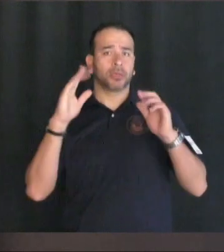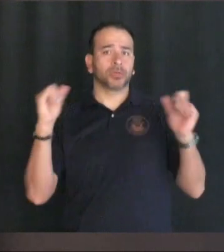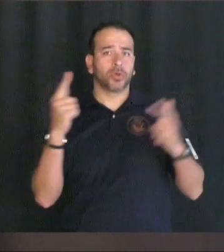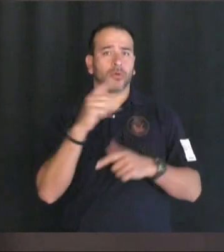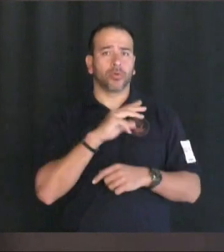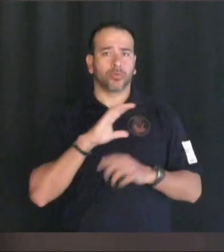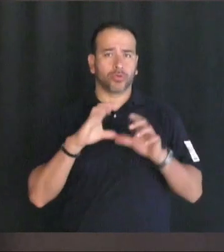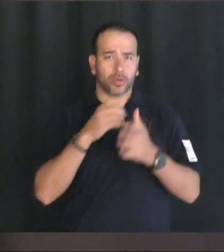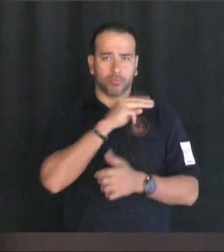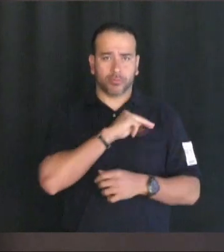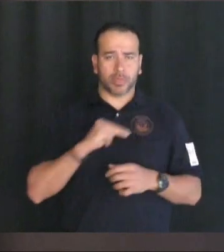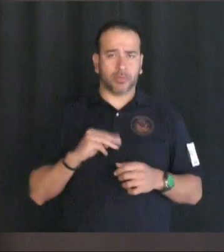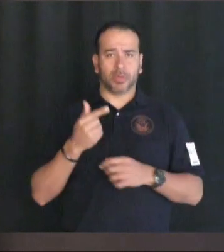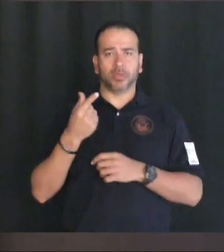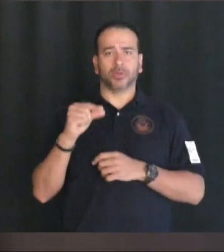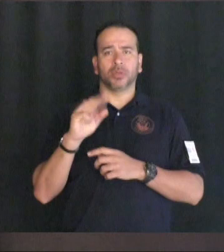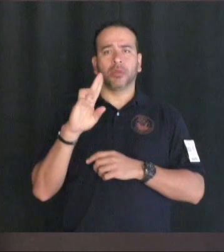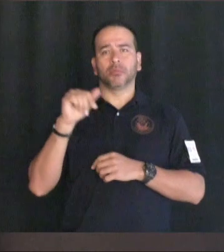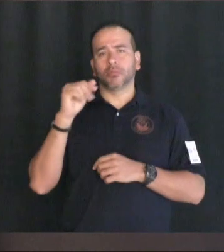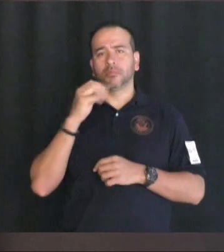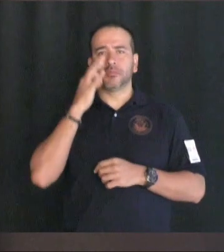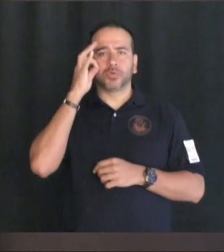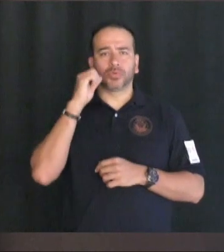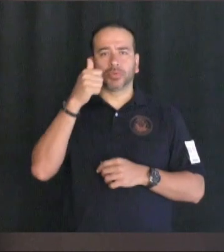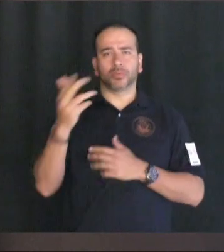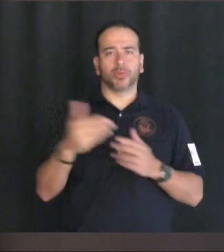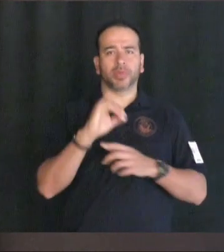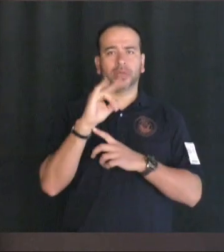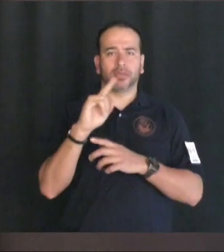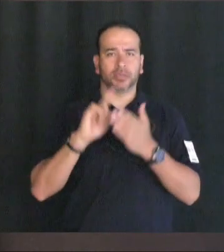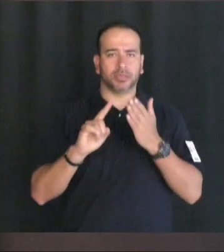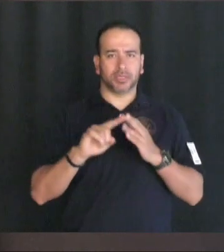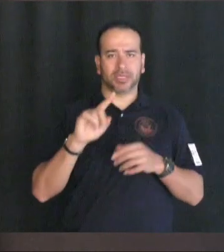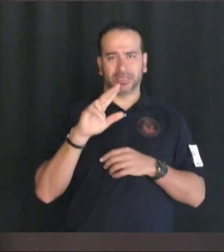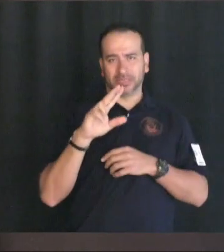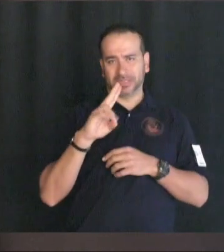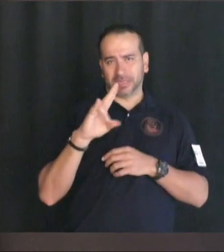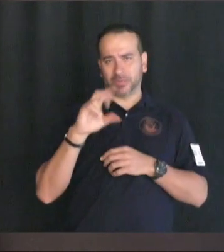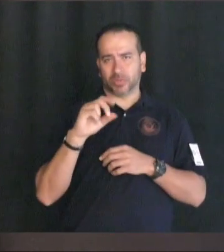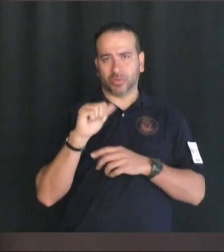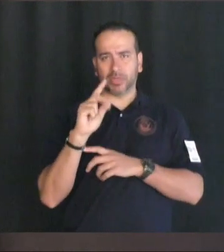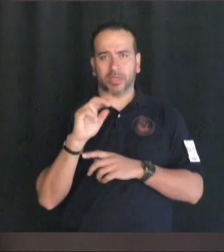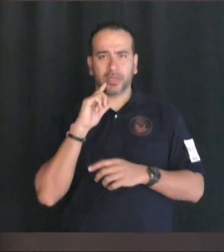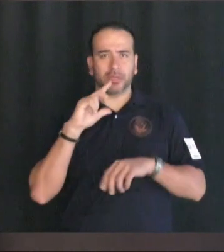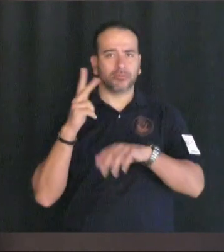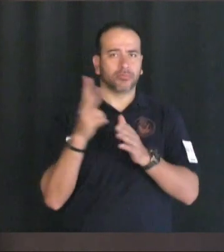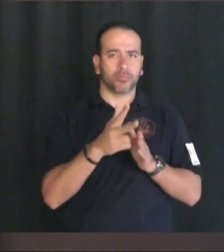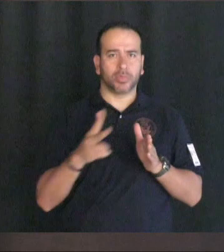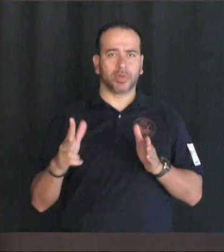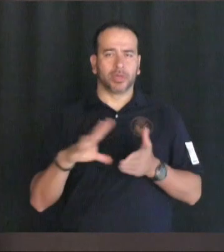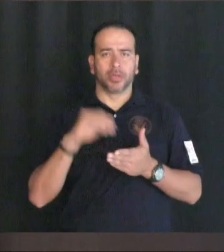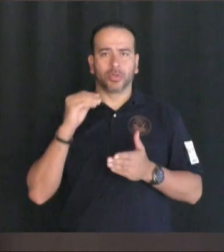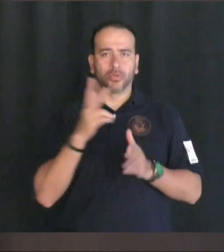Attention all club members. Green Up Boone is tomorrow. Bring your IDs for check-in at 7:30 a.m. Please park in the student parking lot.